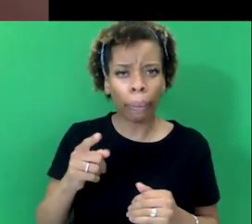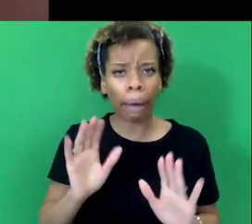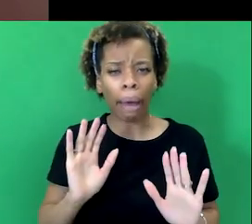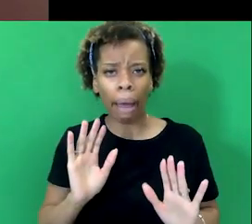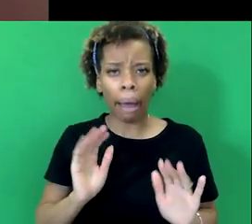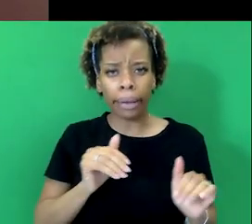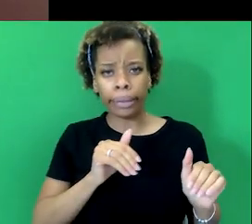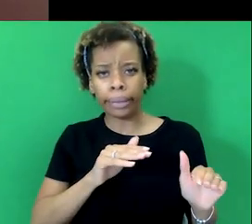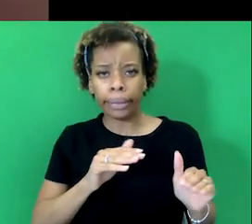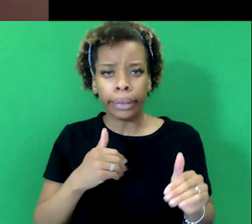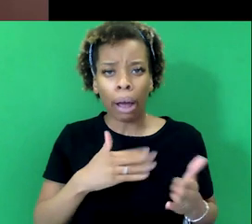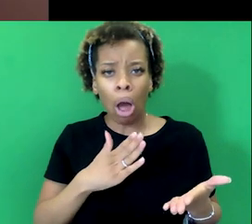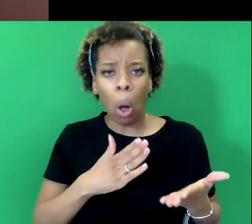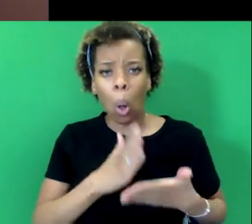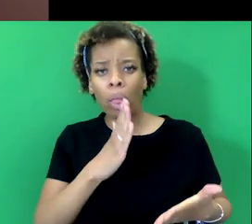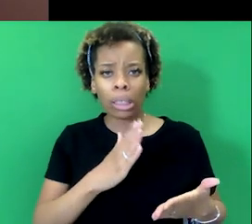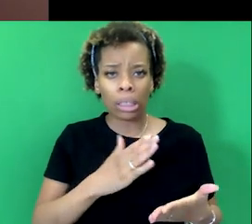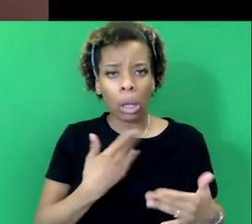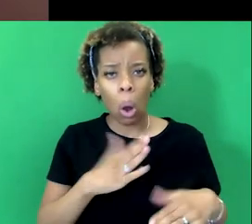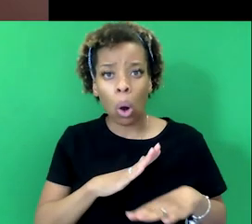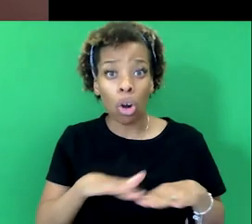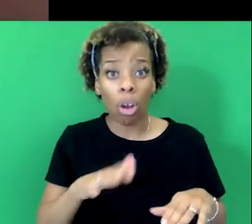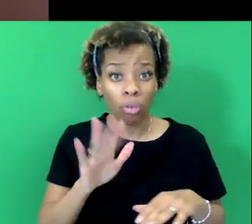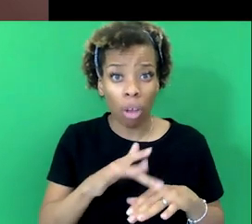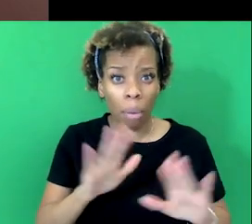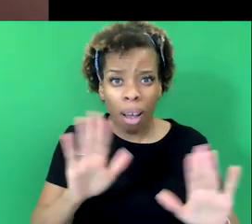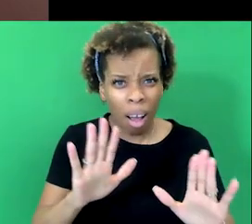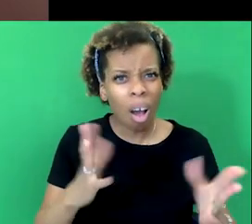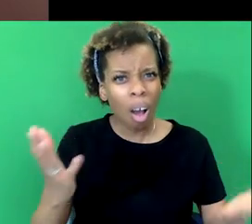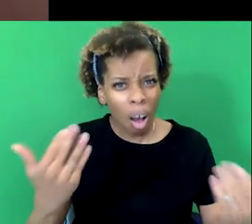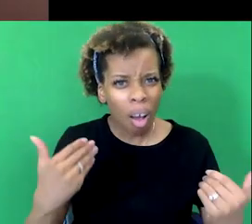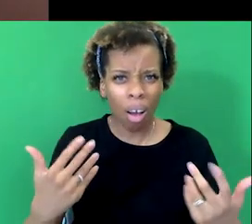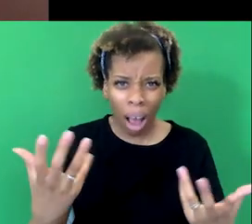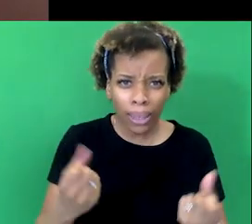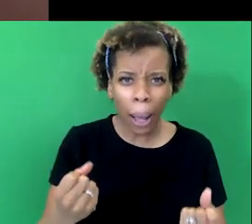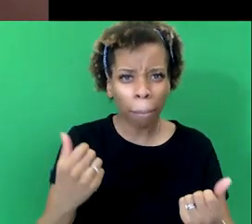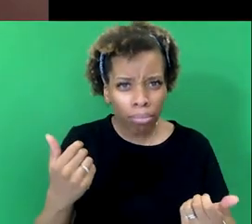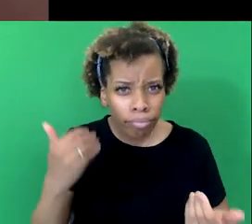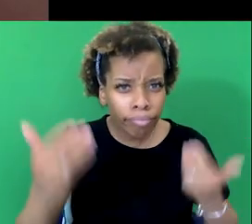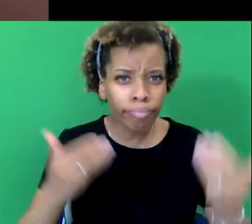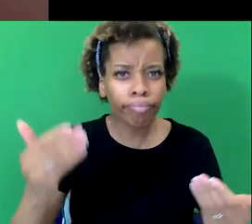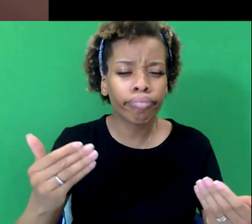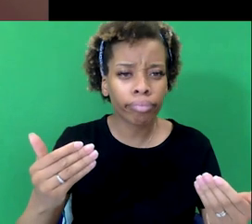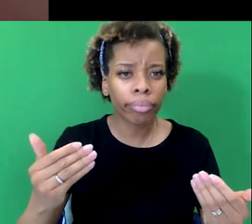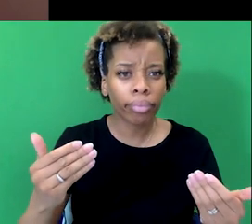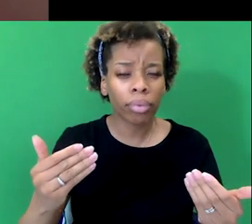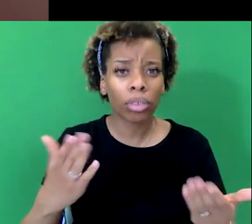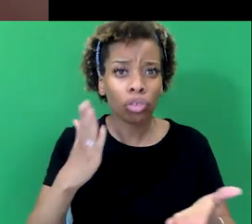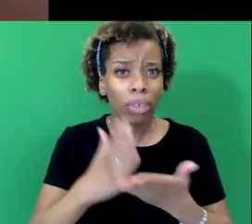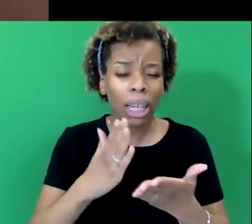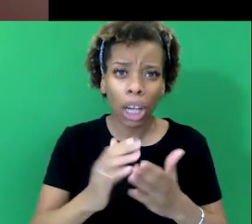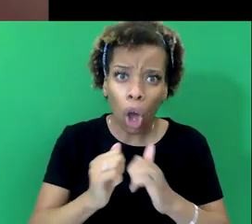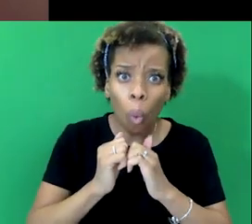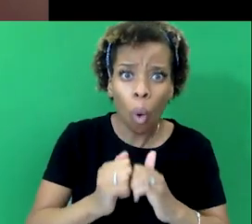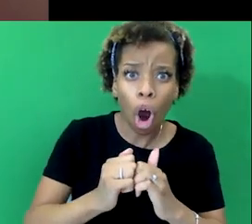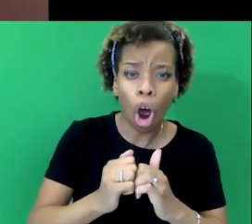know, authenticity or not of drama, TV, film, and so on, but to tune into what's